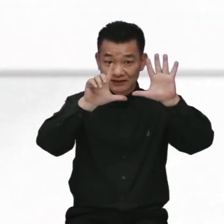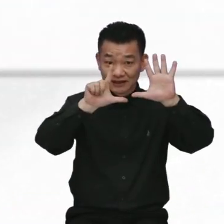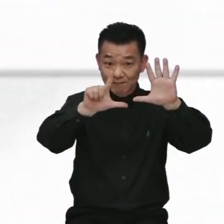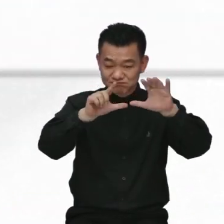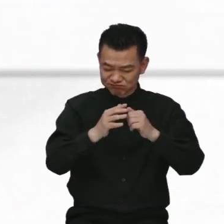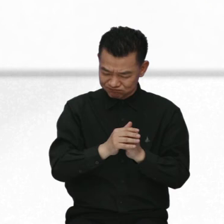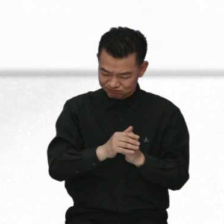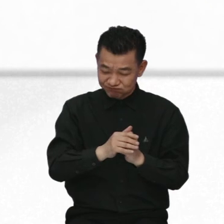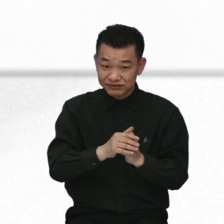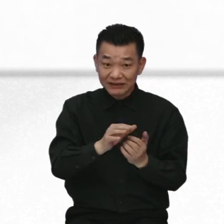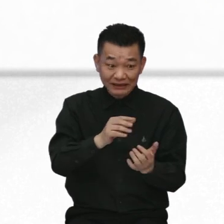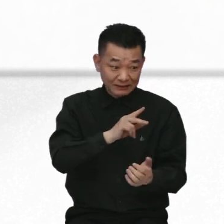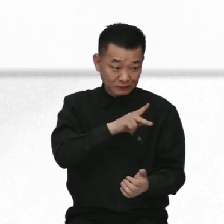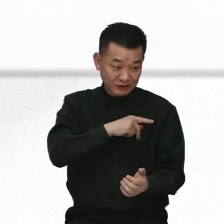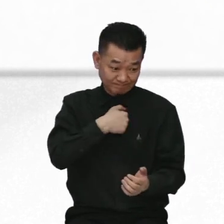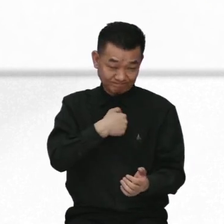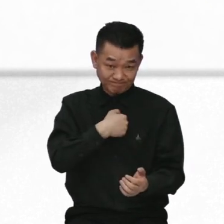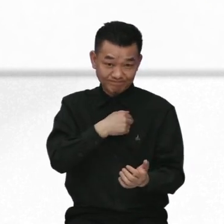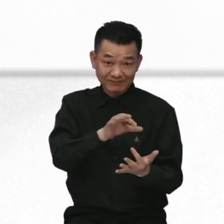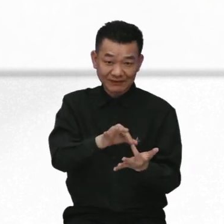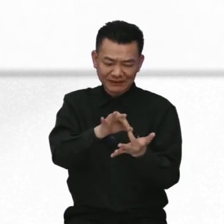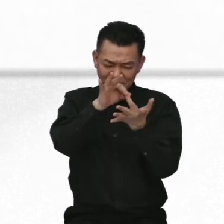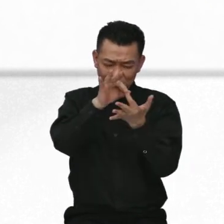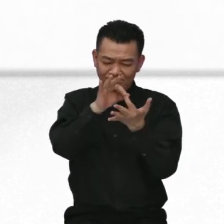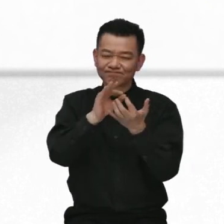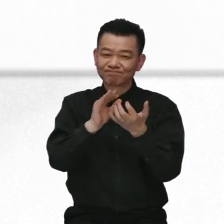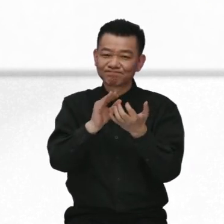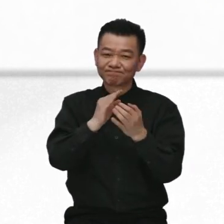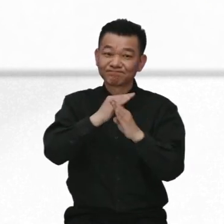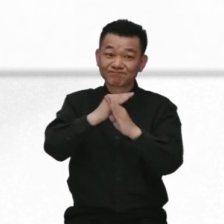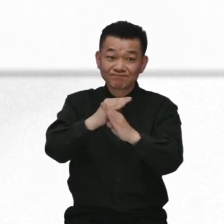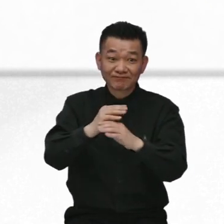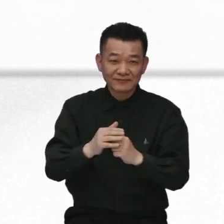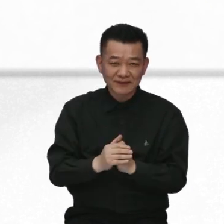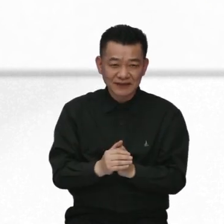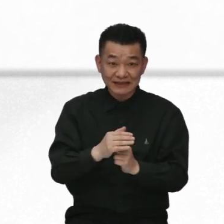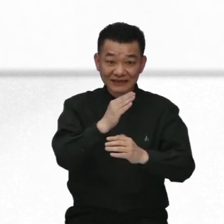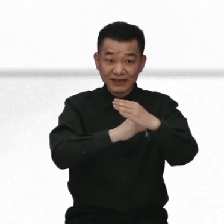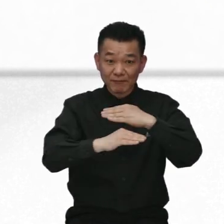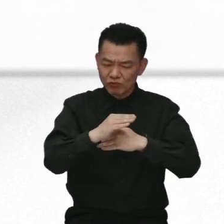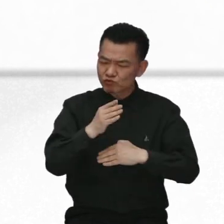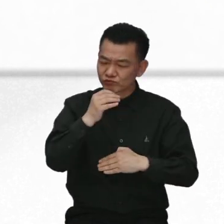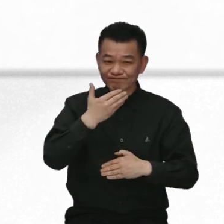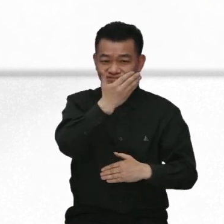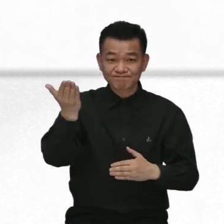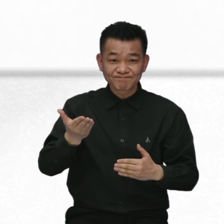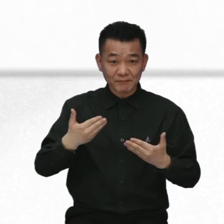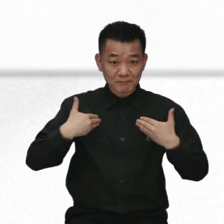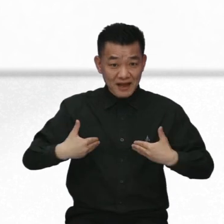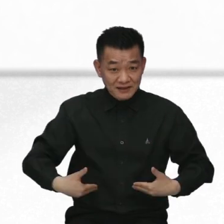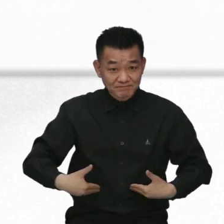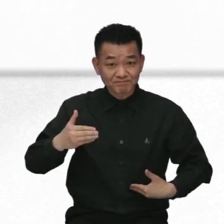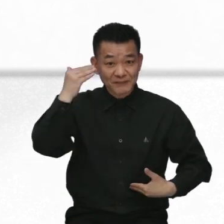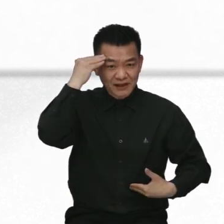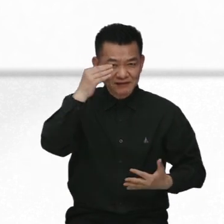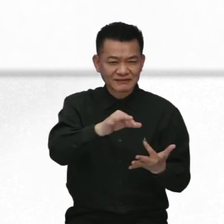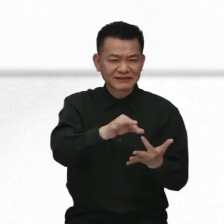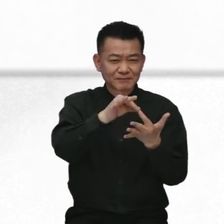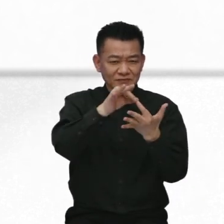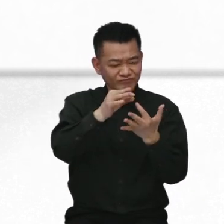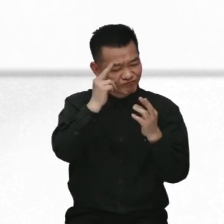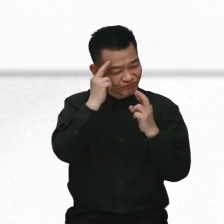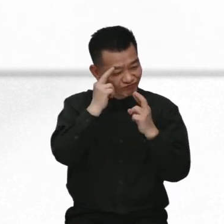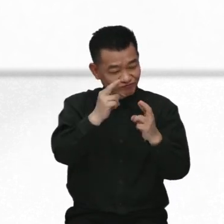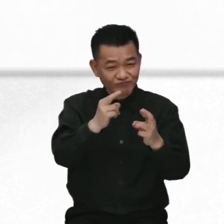Article 17. Protecting the integrity of the person. Every person with disabilities has a right to respect for his